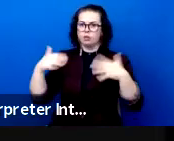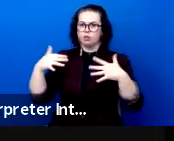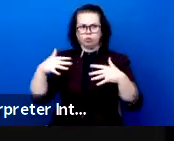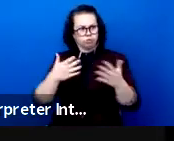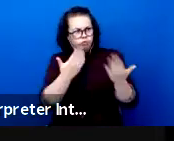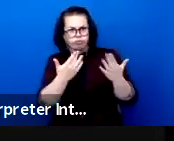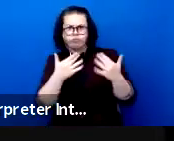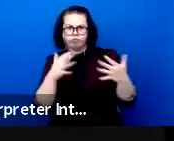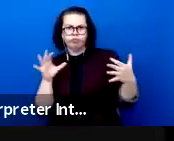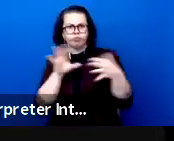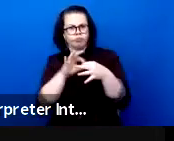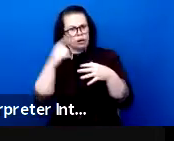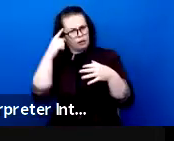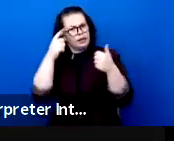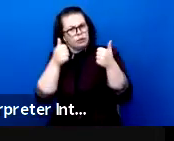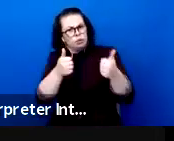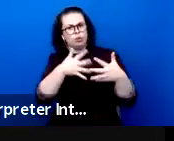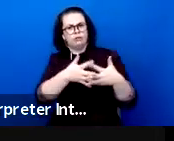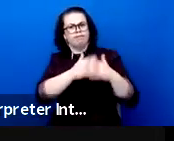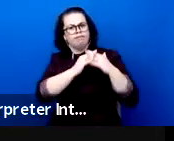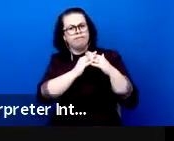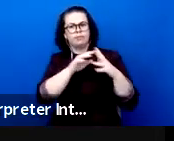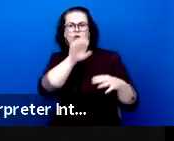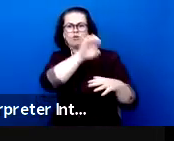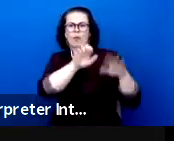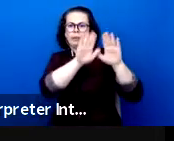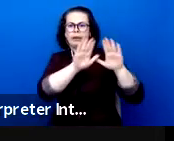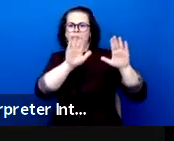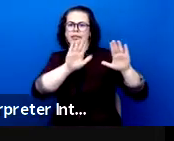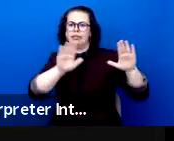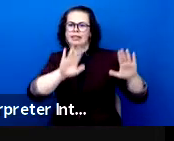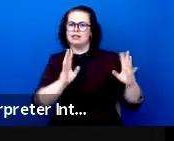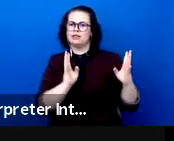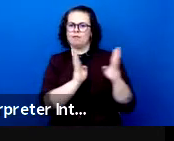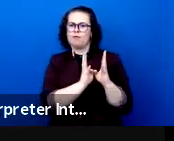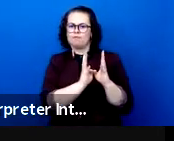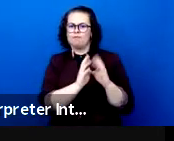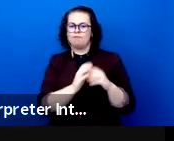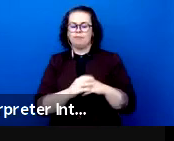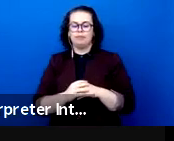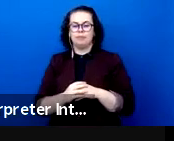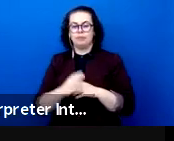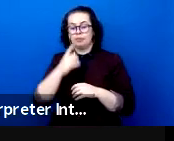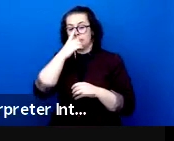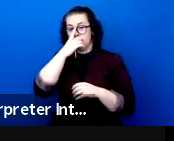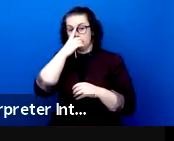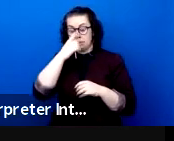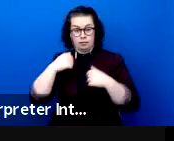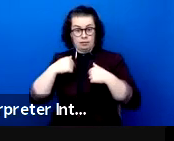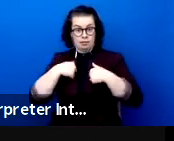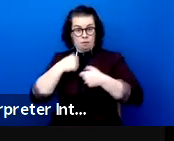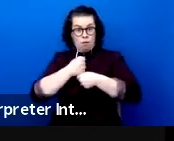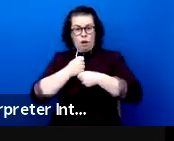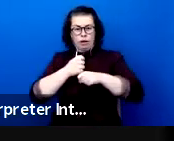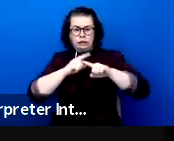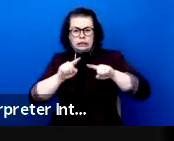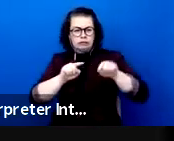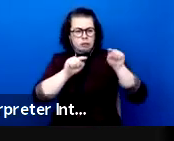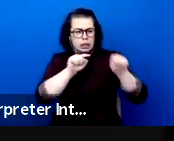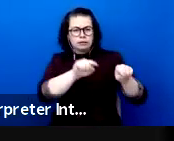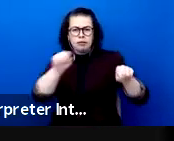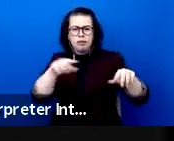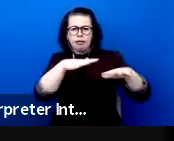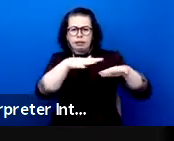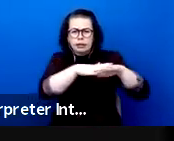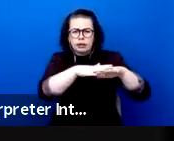forum. I would also like to thank the colleagues from the different networks and institutions who have agreed